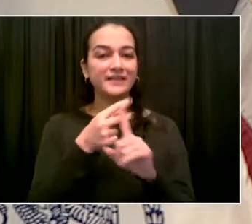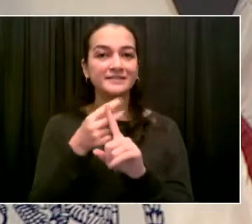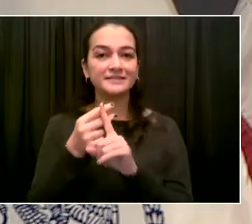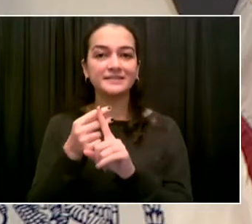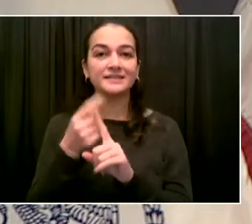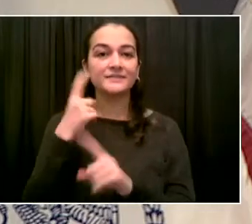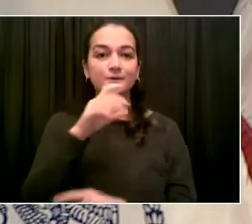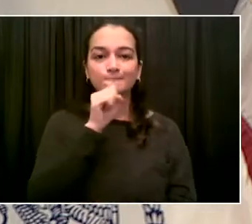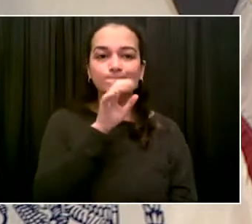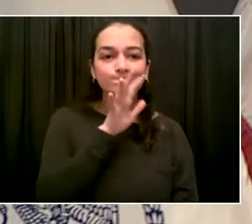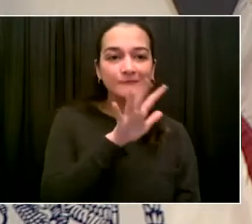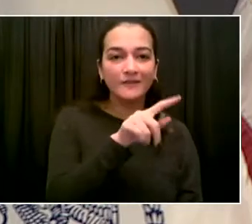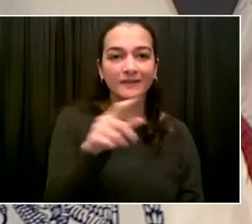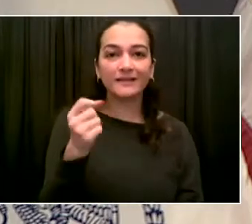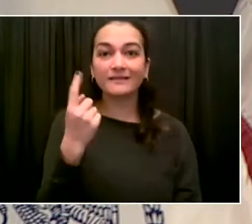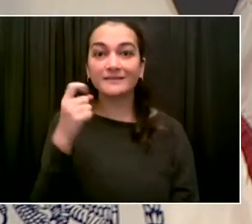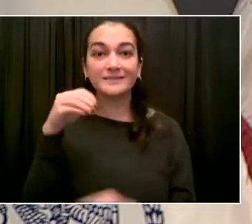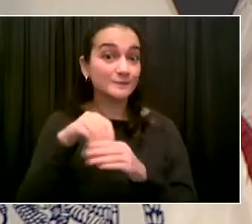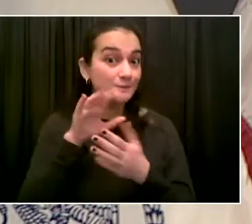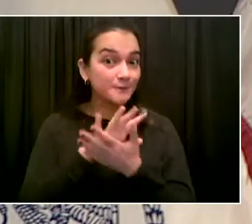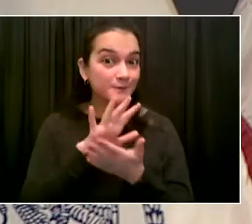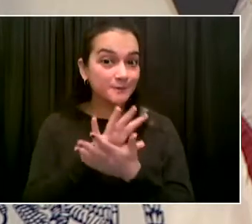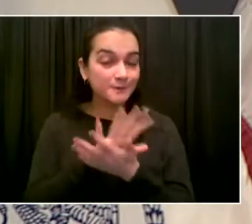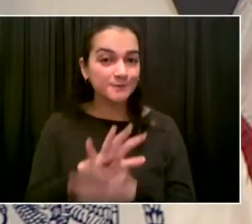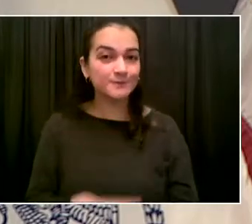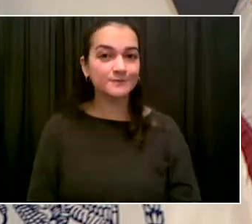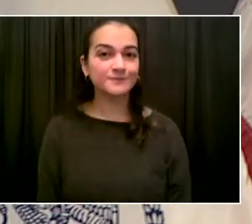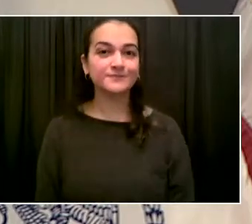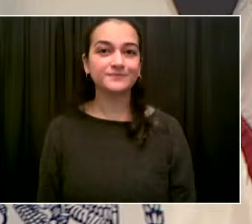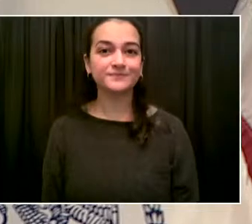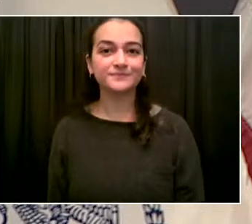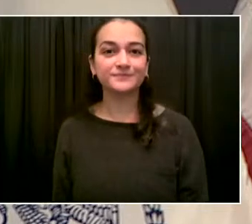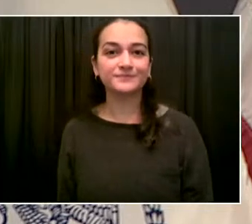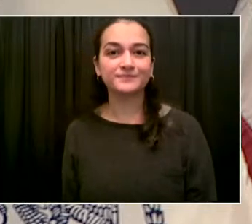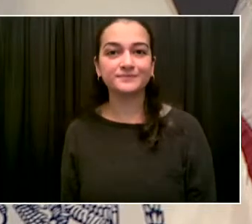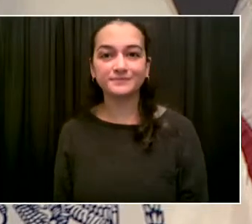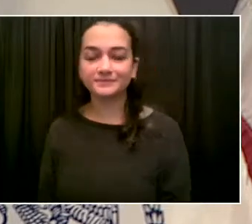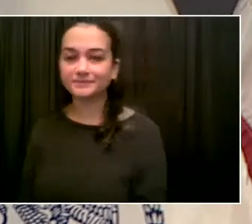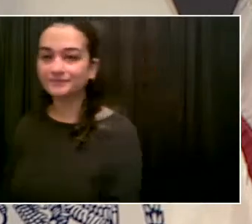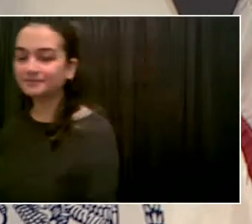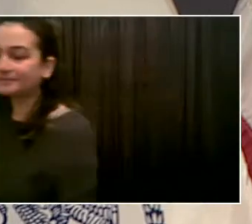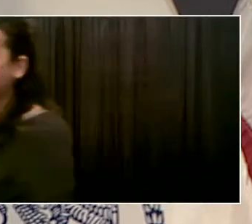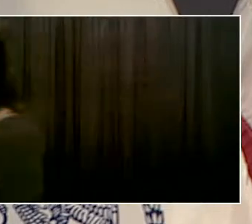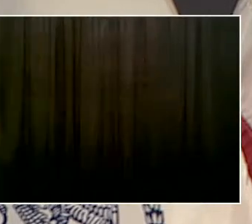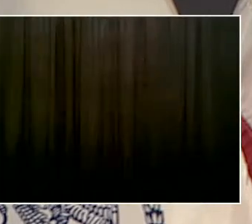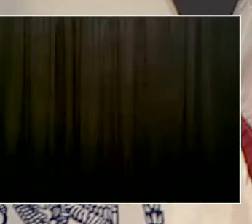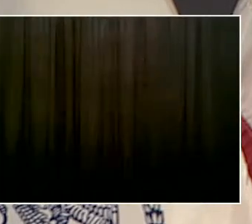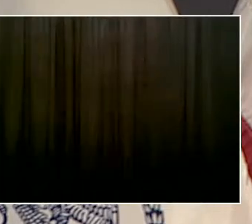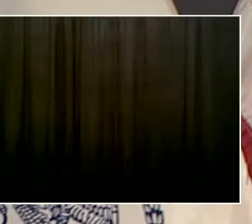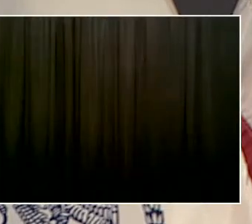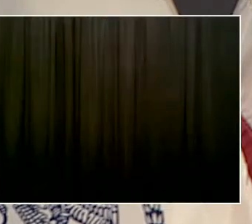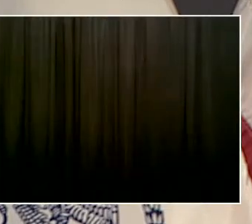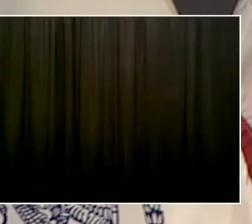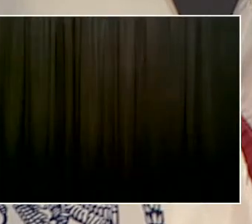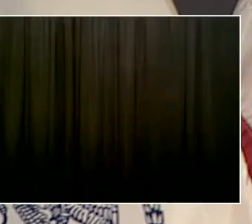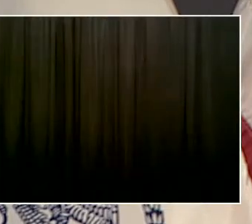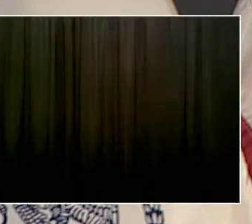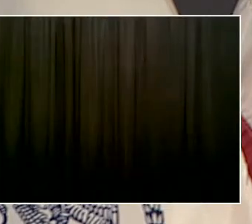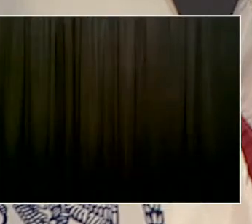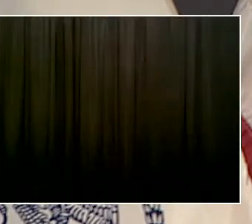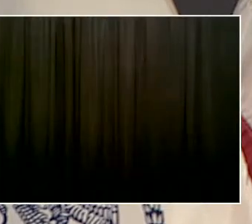schools. Los padres de la ciudad están emocionados de vacunar a sus